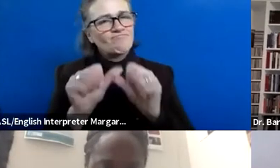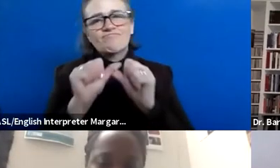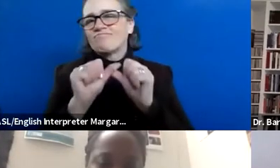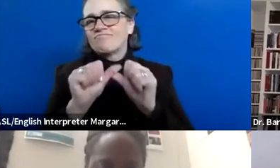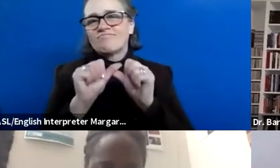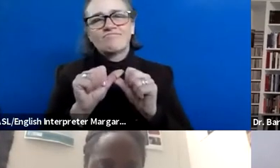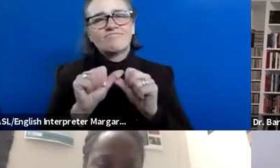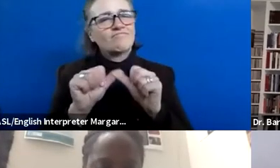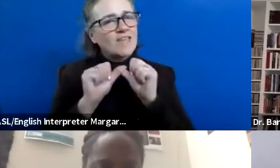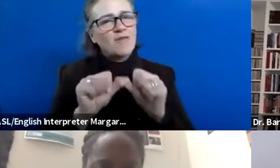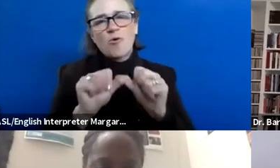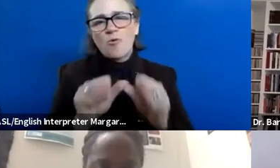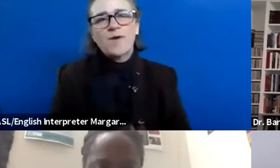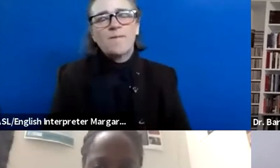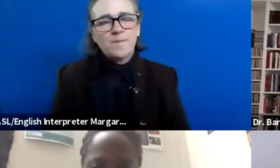Muchas